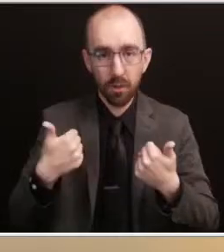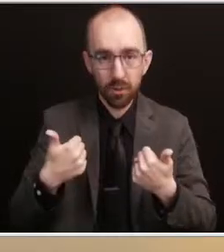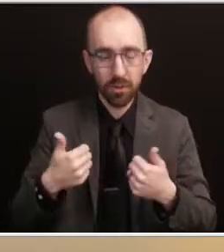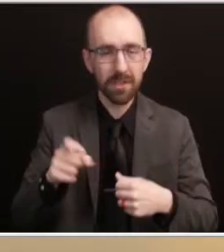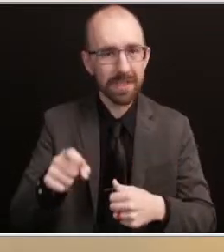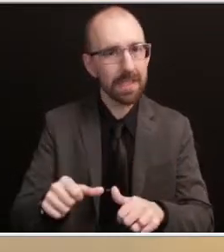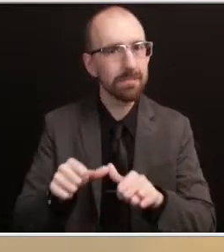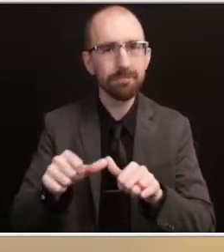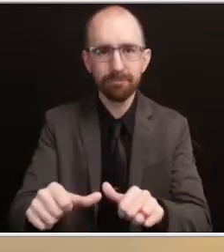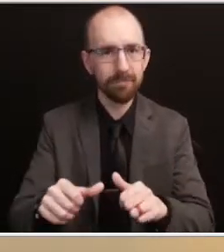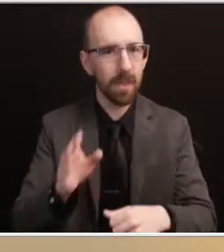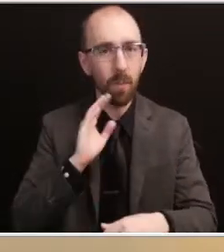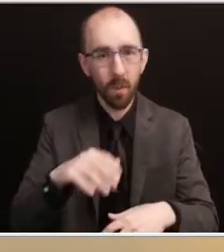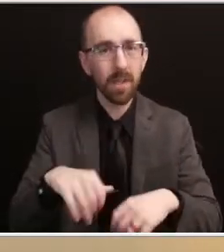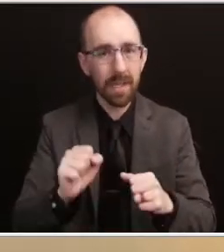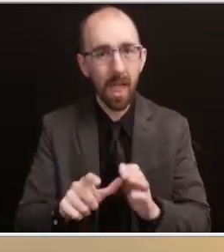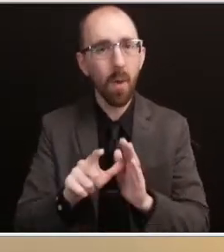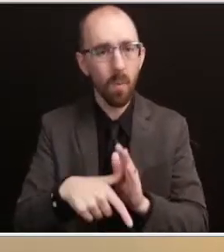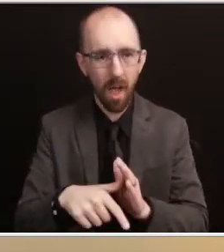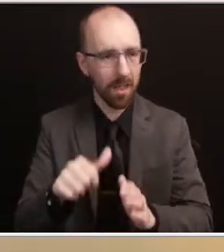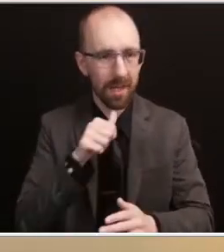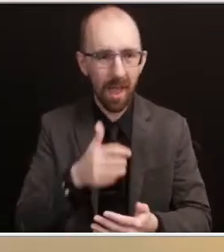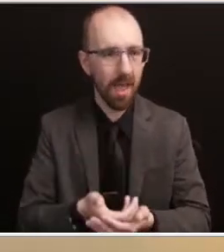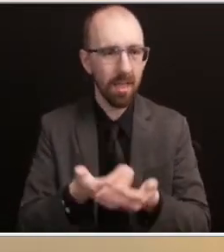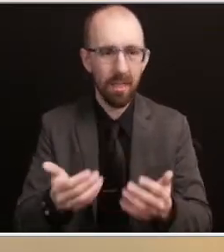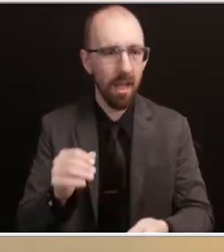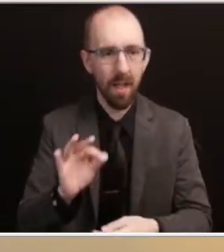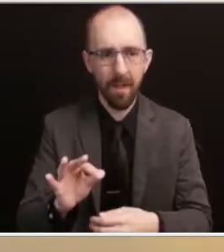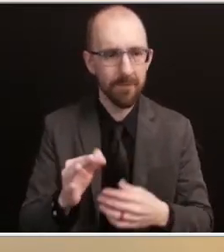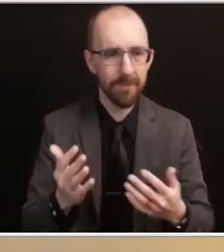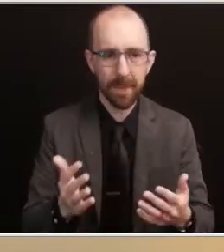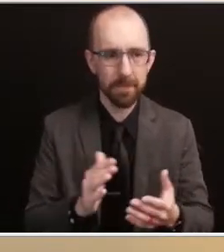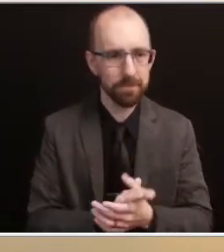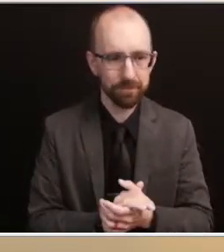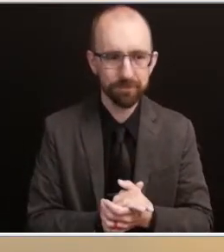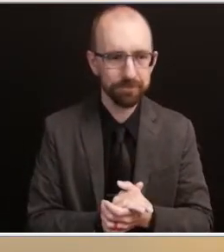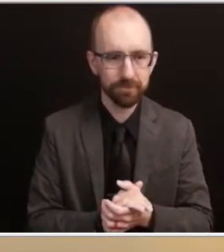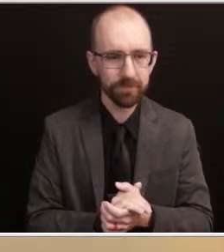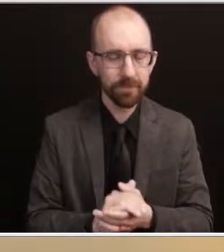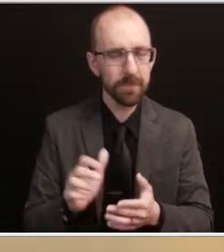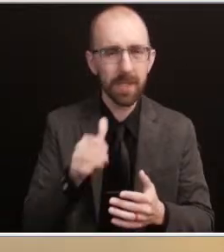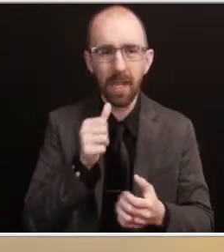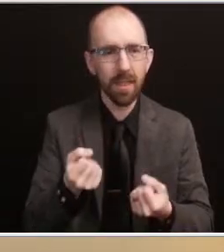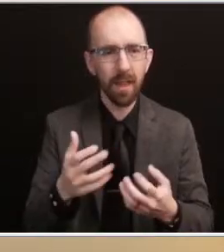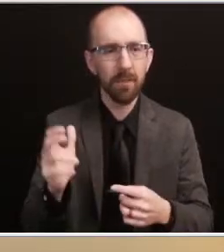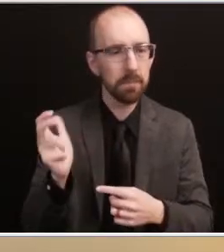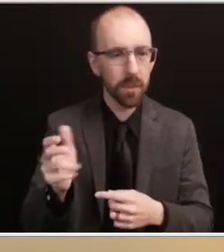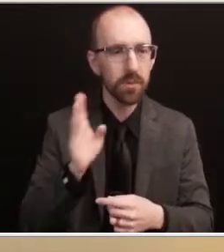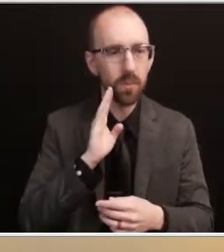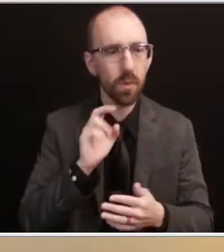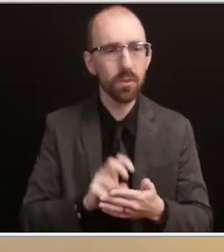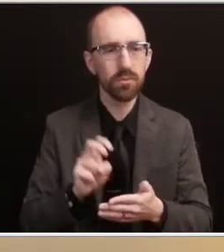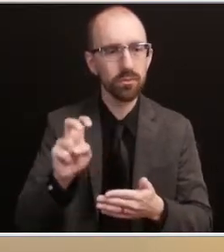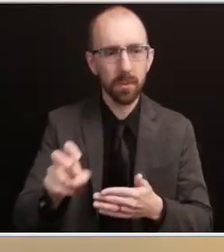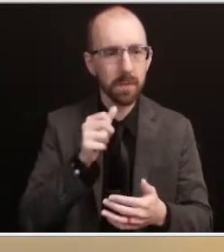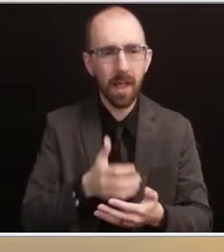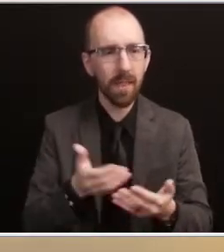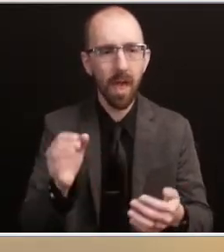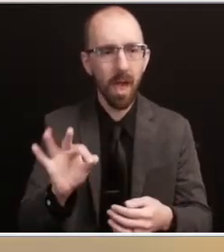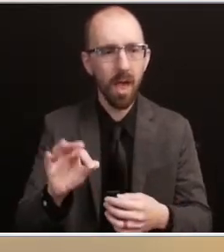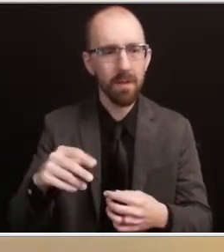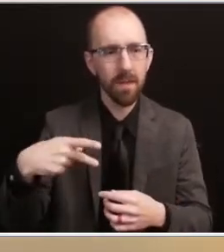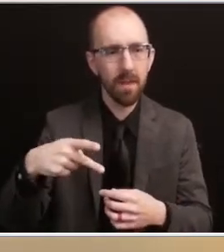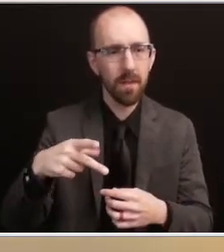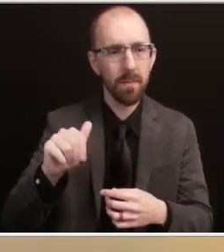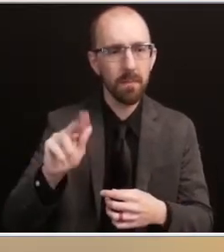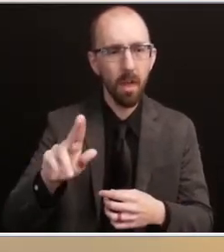and it's going to take them a while. There's not a lot of pitchers that are going to jump. There's not a lot of Paul Skeens that are